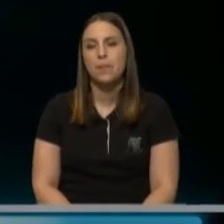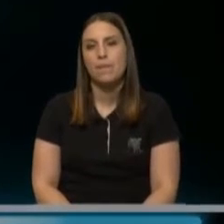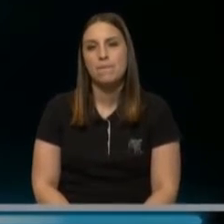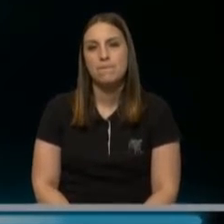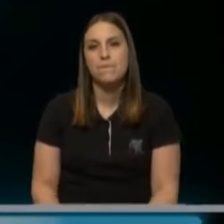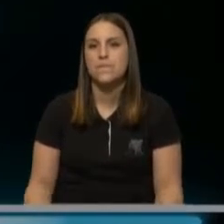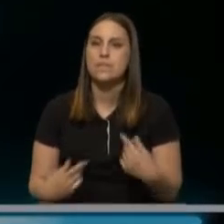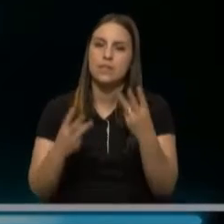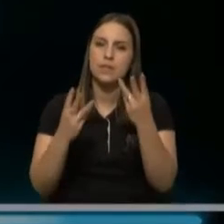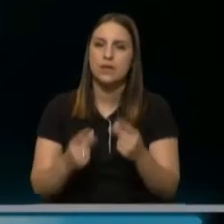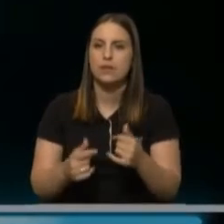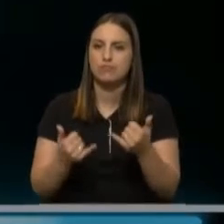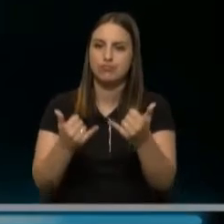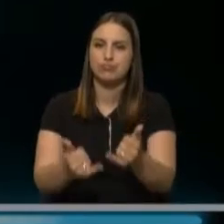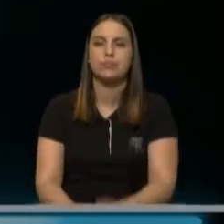Let's come to the next part.